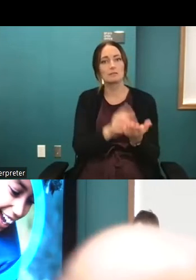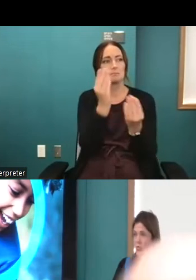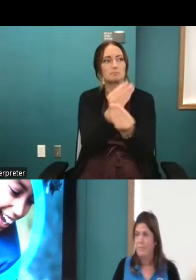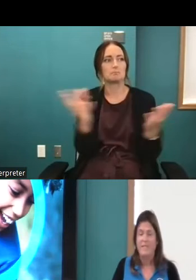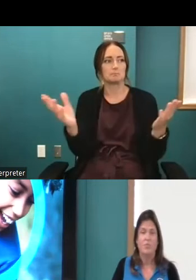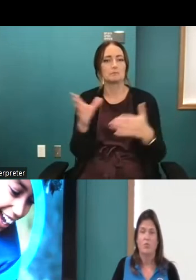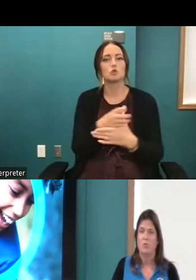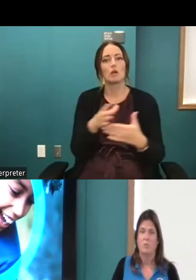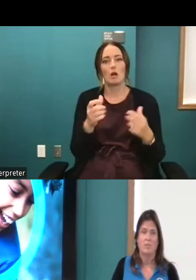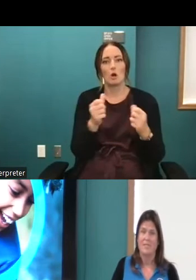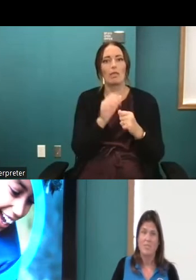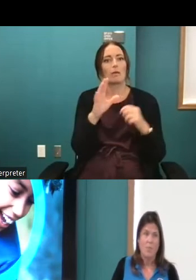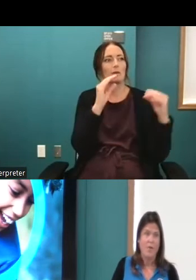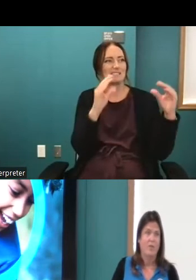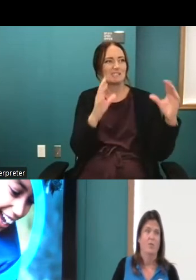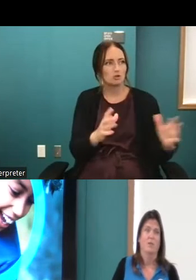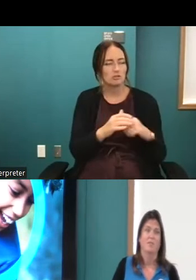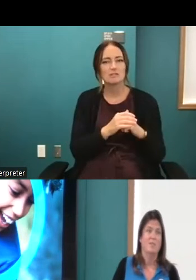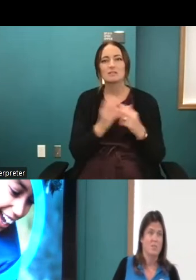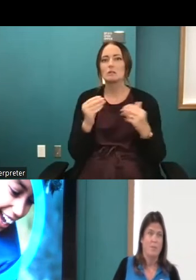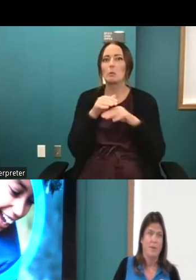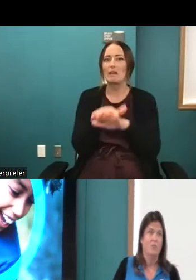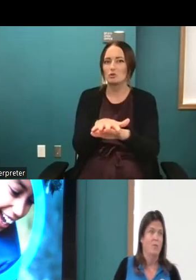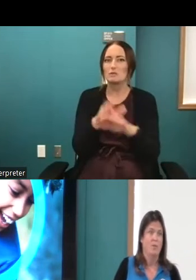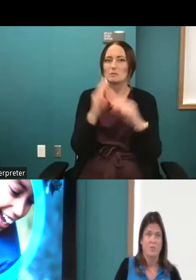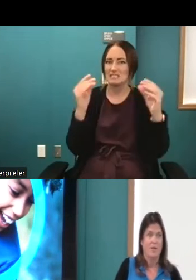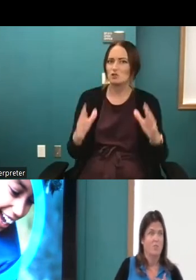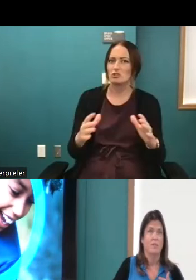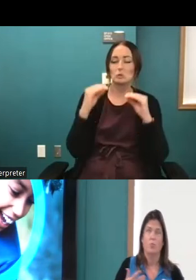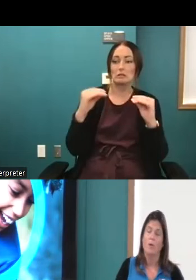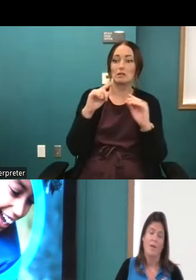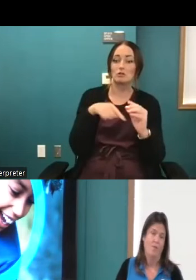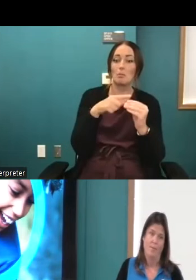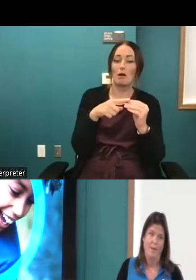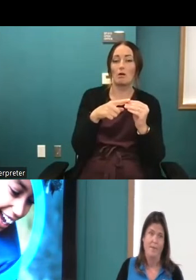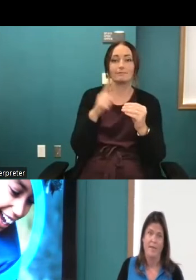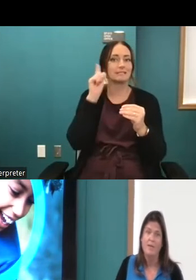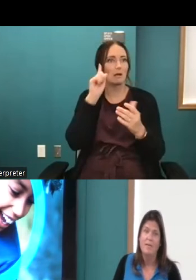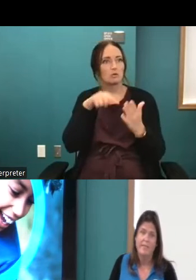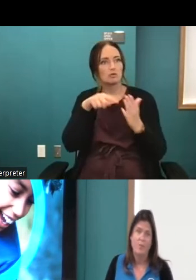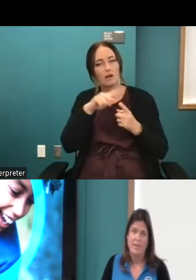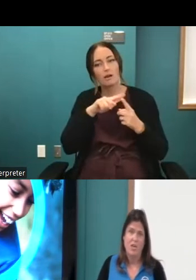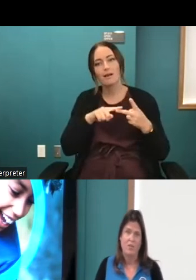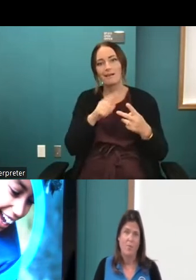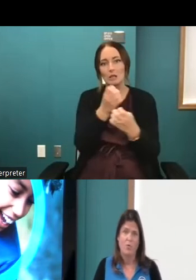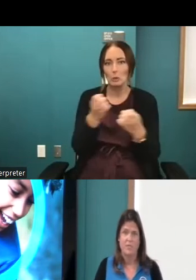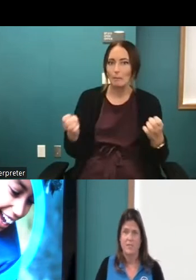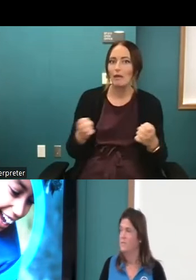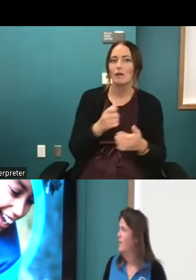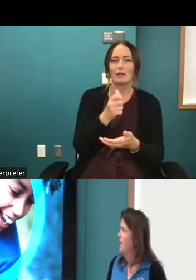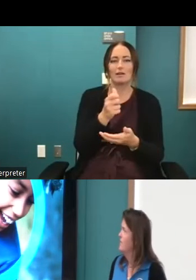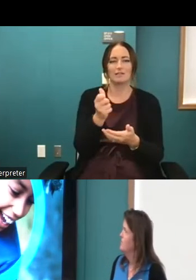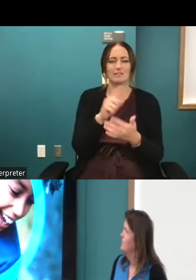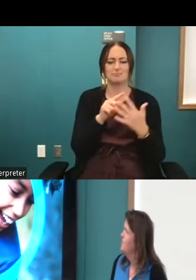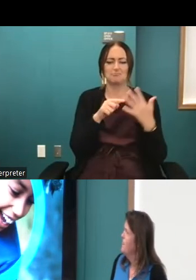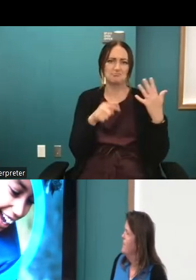maybe mainstream teachers to teach them about hearing loss, to teach them about the equipment or sound checks or whatever it may be to help that child have more success